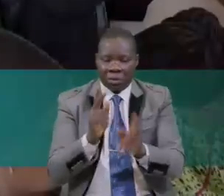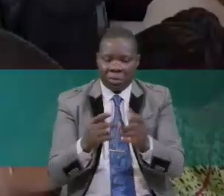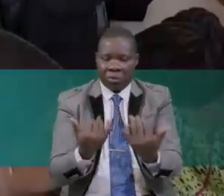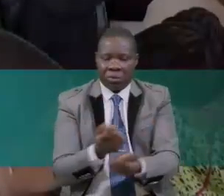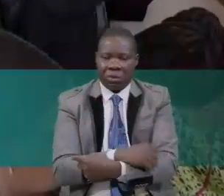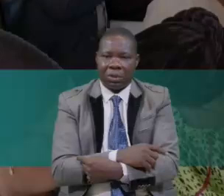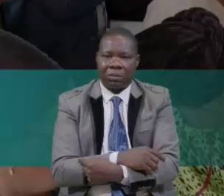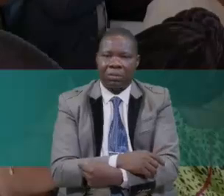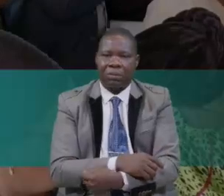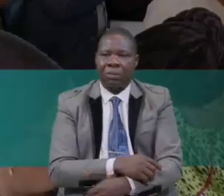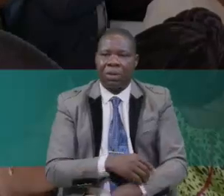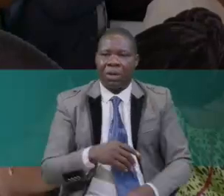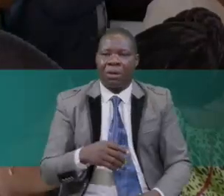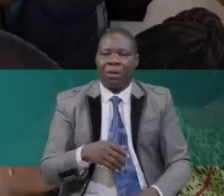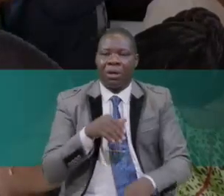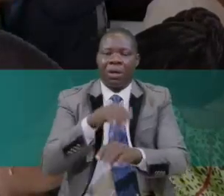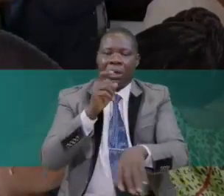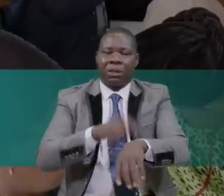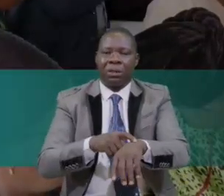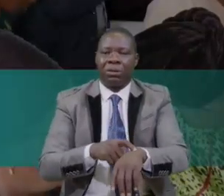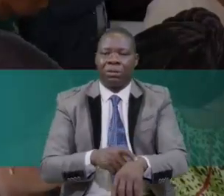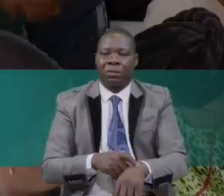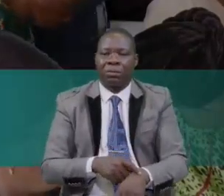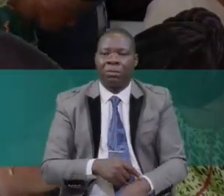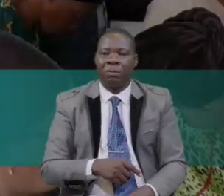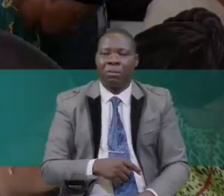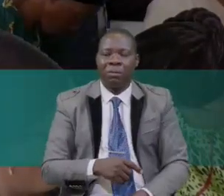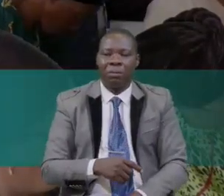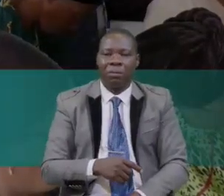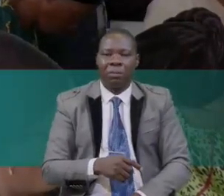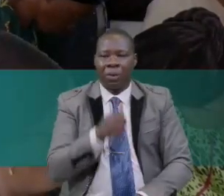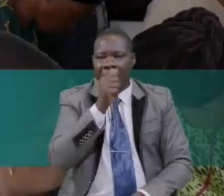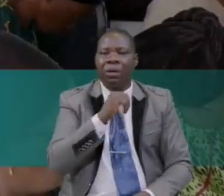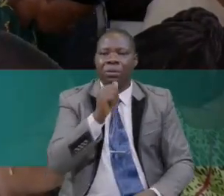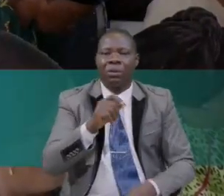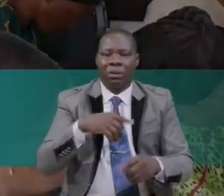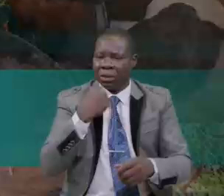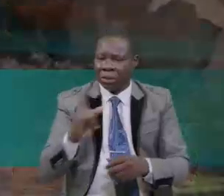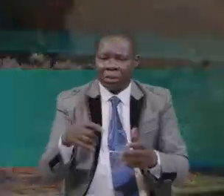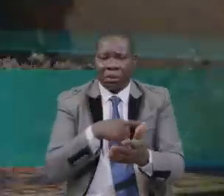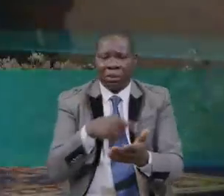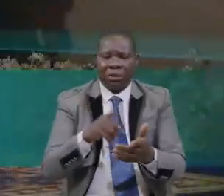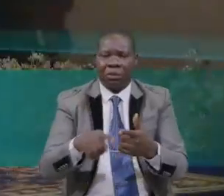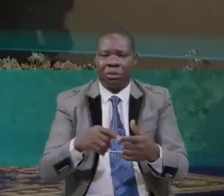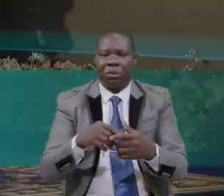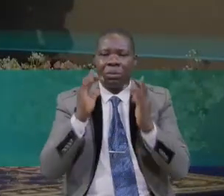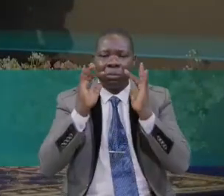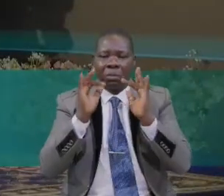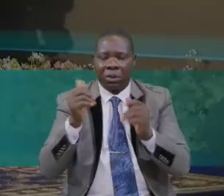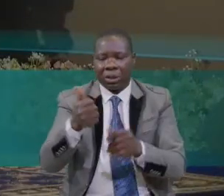sometimes, I'm not saying this to ridicule anybody, it's just to point out the truth. They